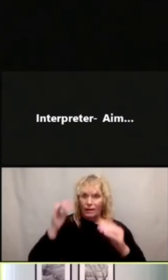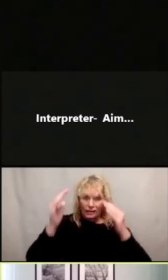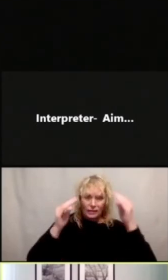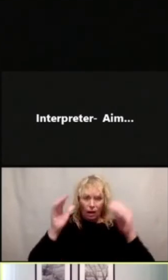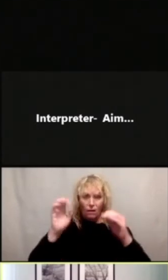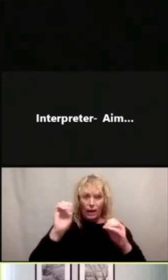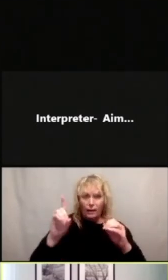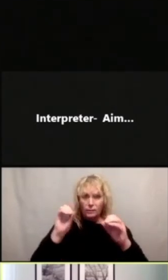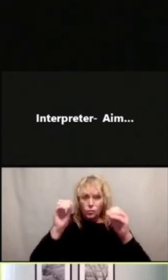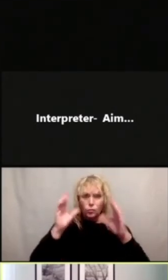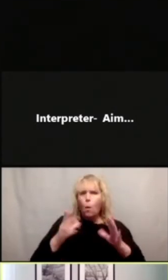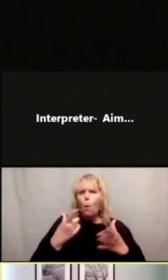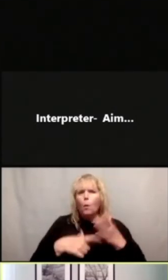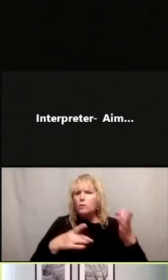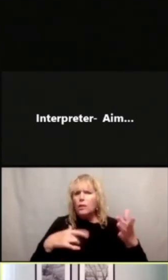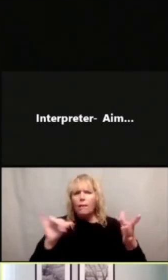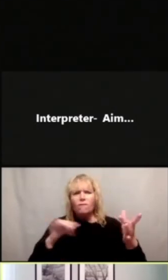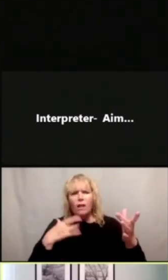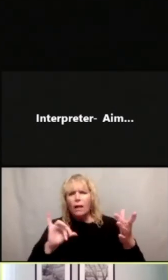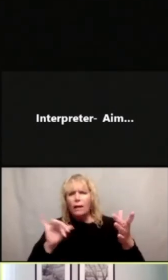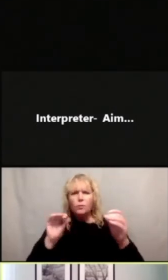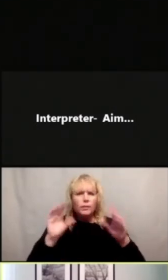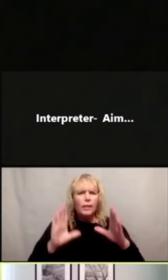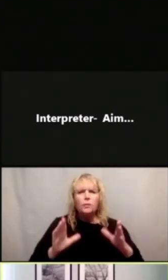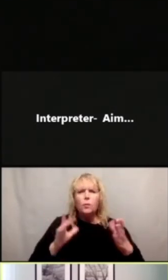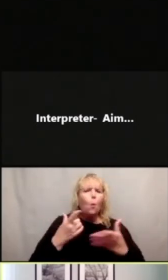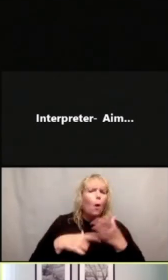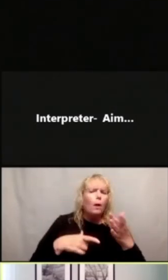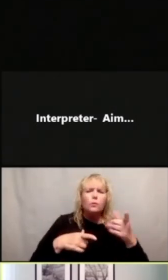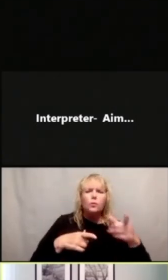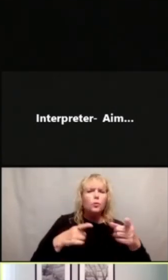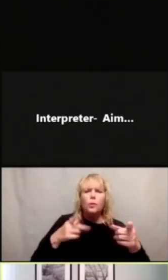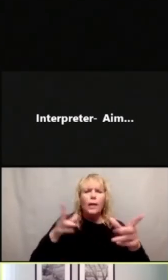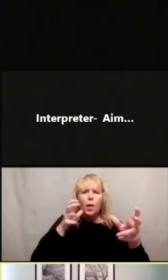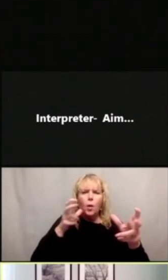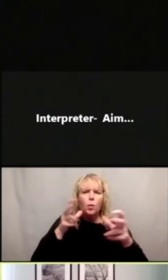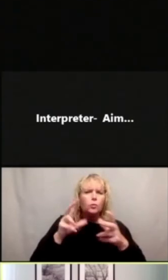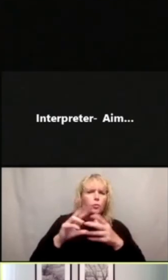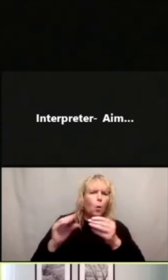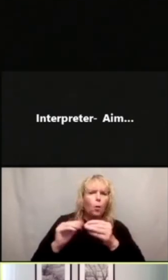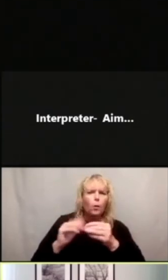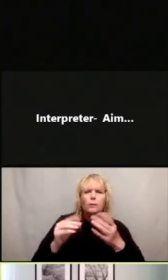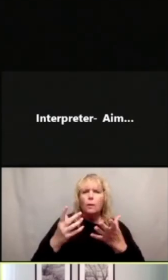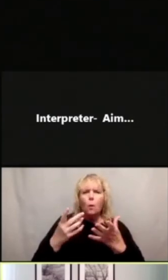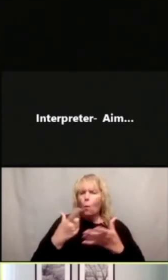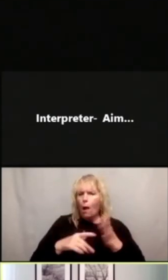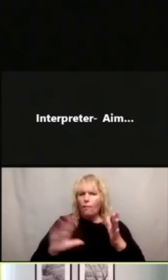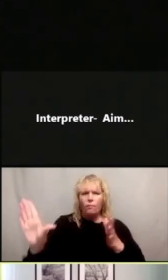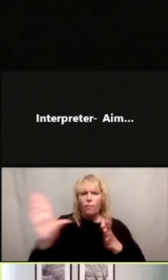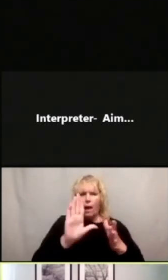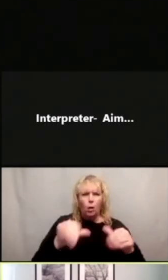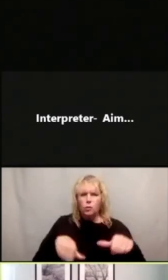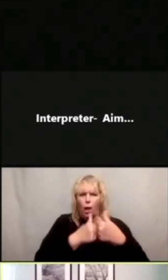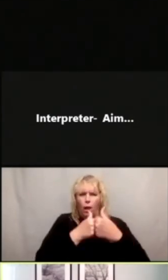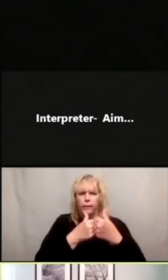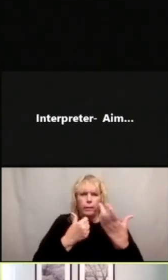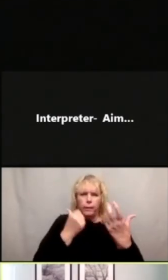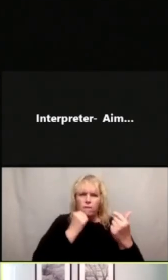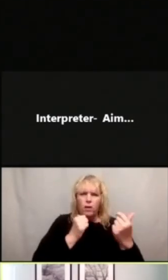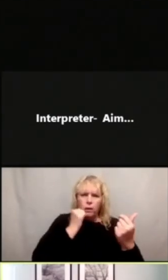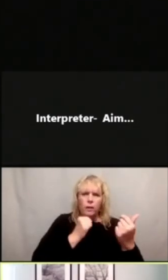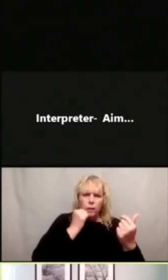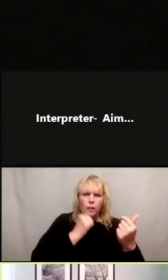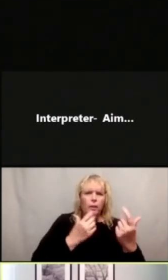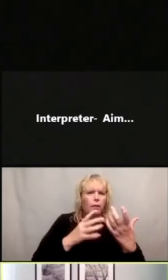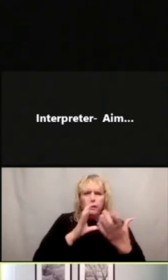about what's it like to teach. What are the stories that you're hearing from your students? What are the challenges that they experience in their everyday life?